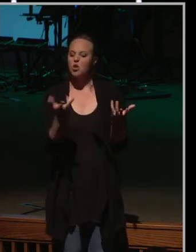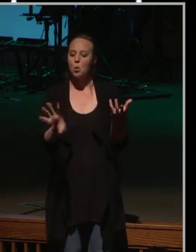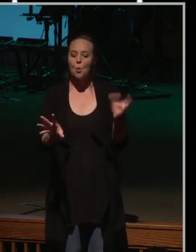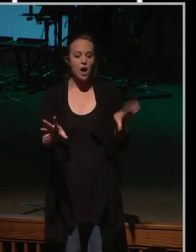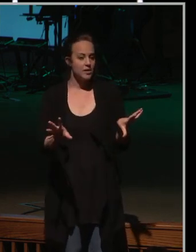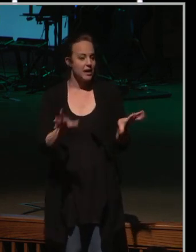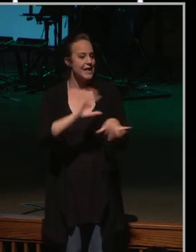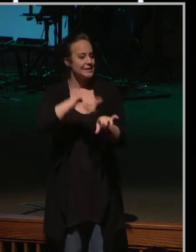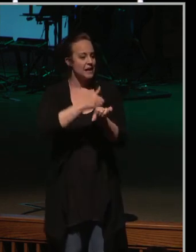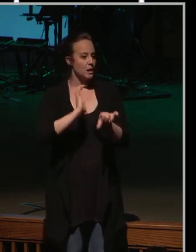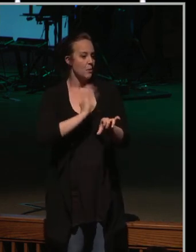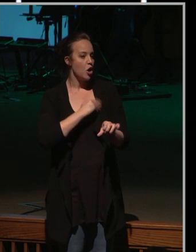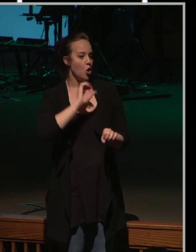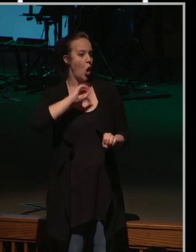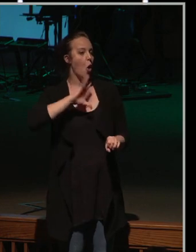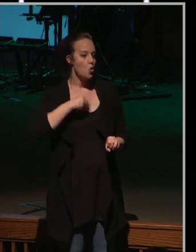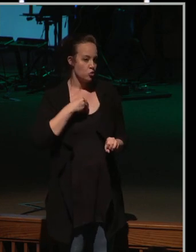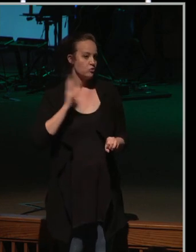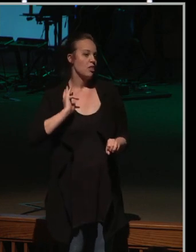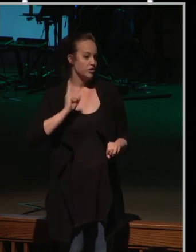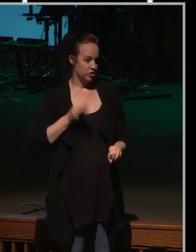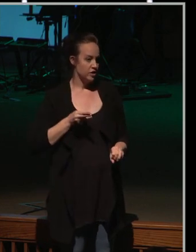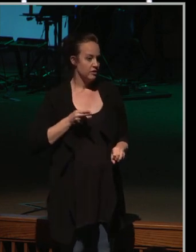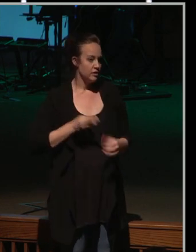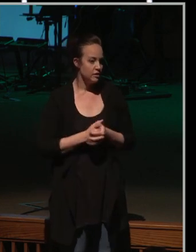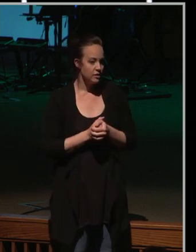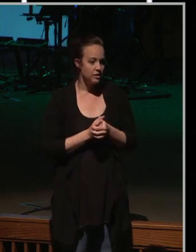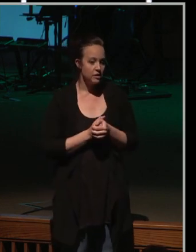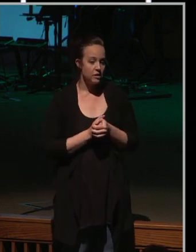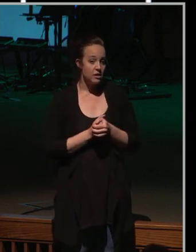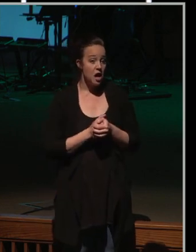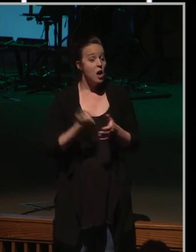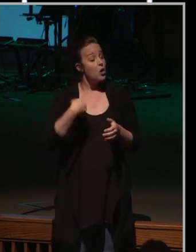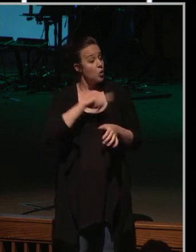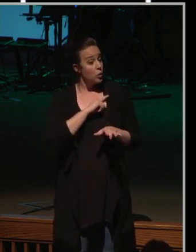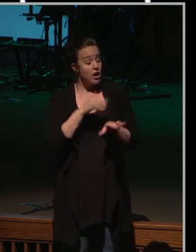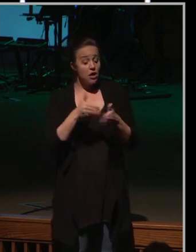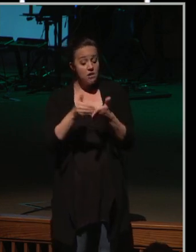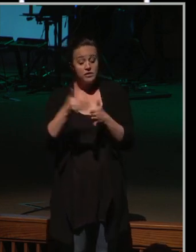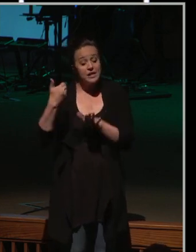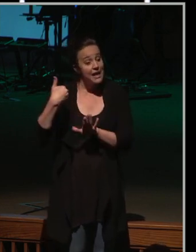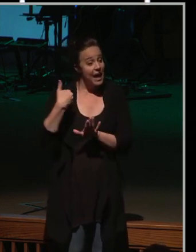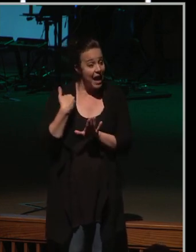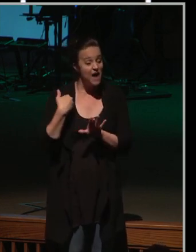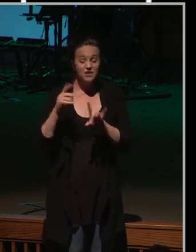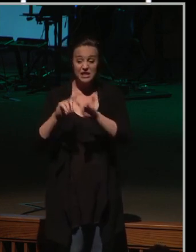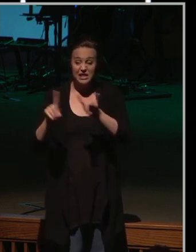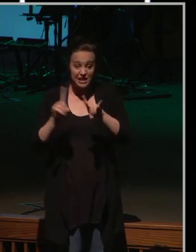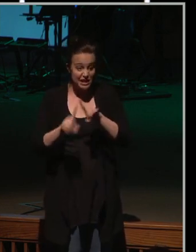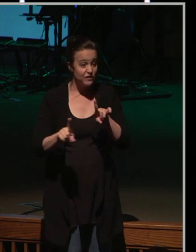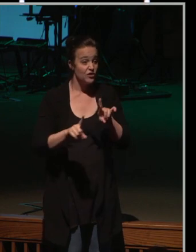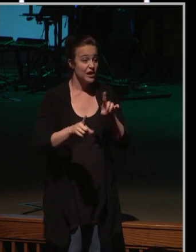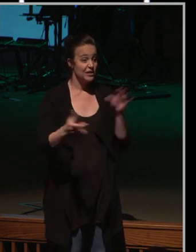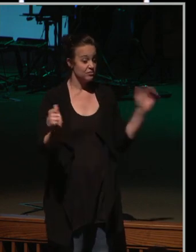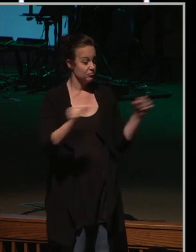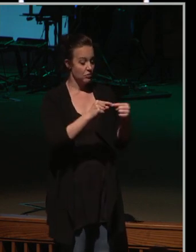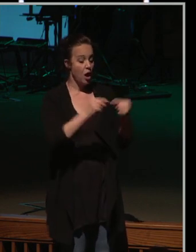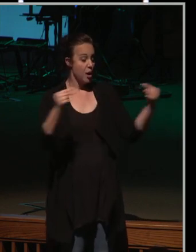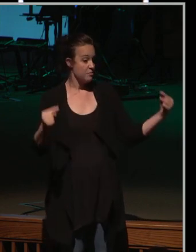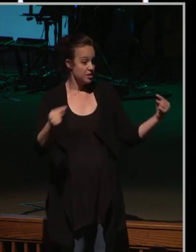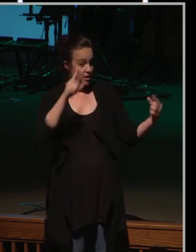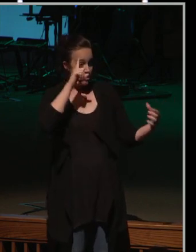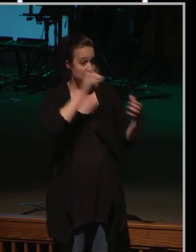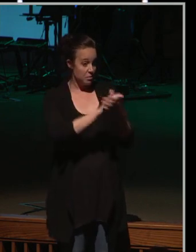And with so many differing and competing beliefs vying for their attention, Paul wants the Colossians to remember the core, the